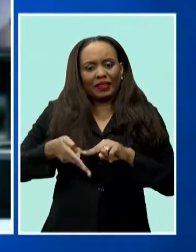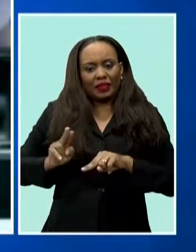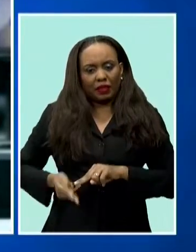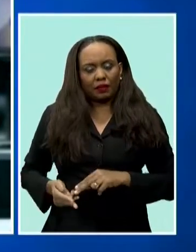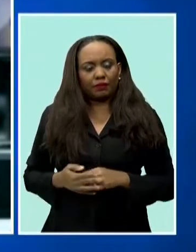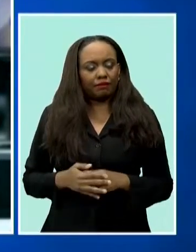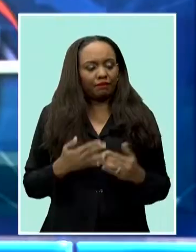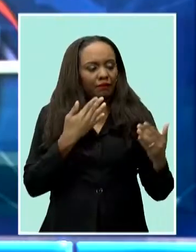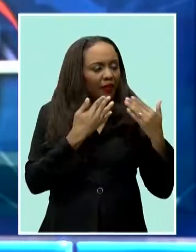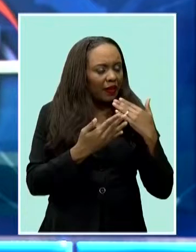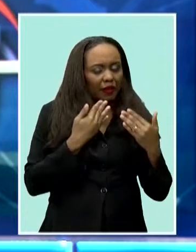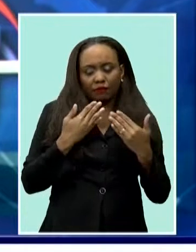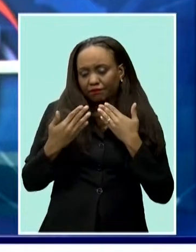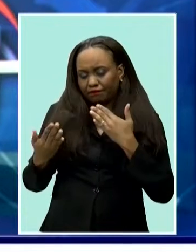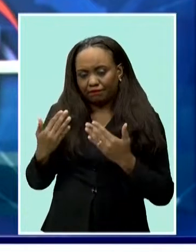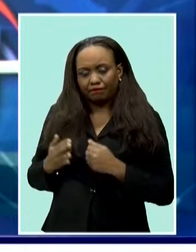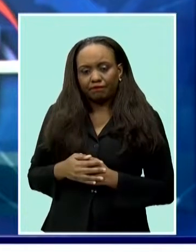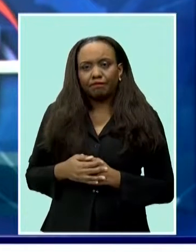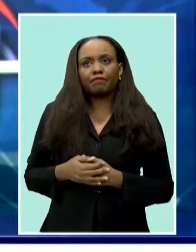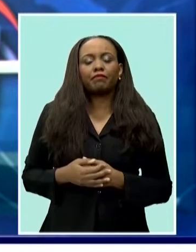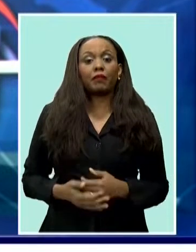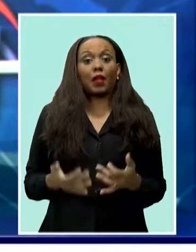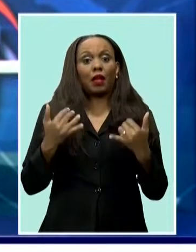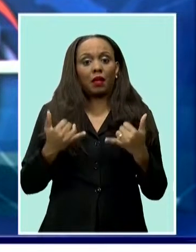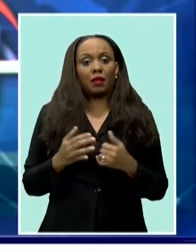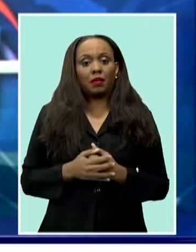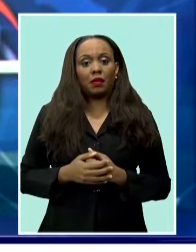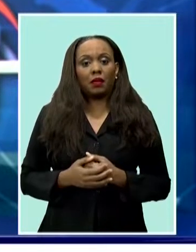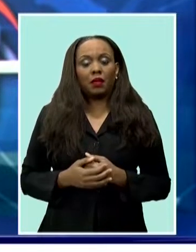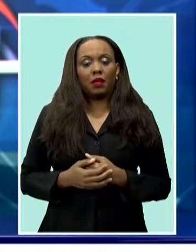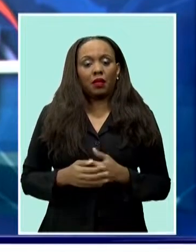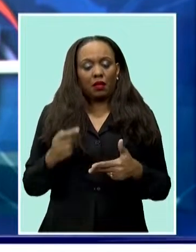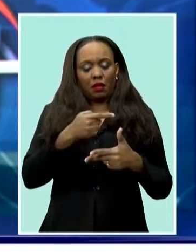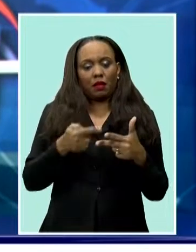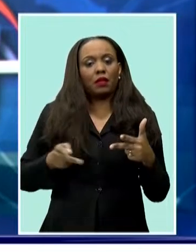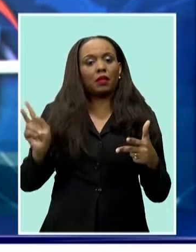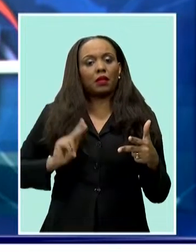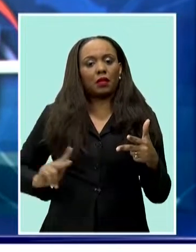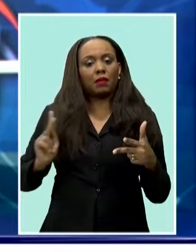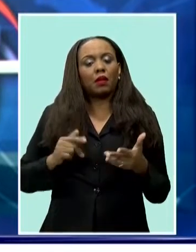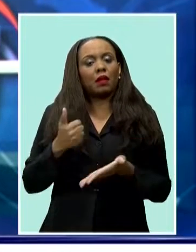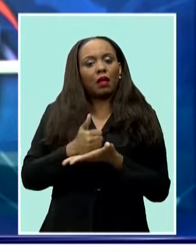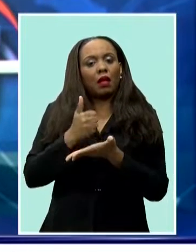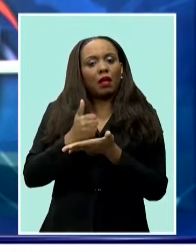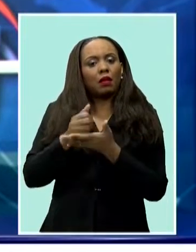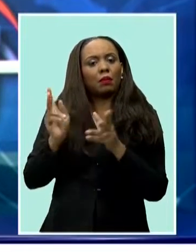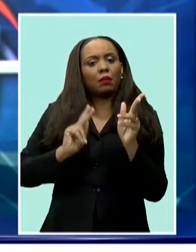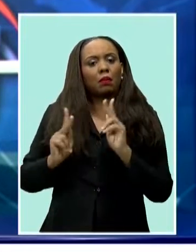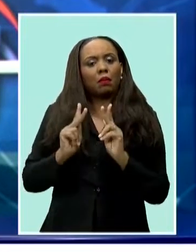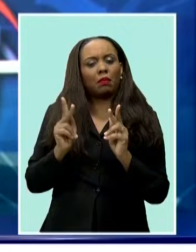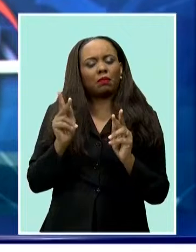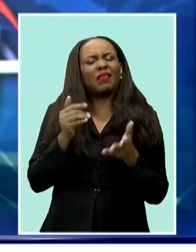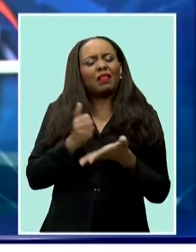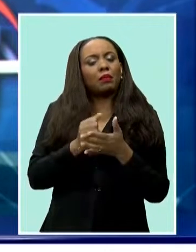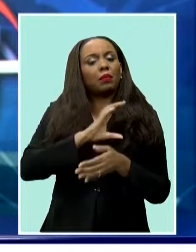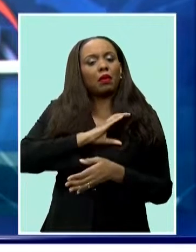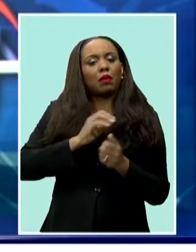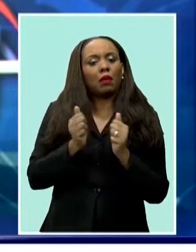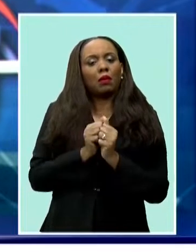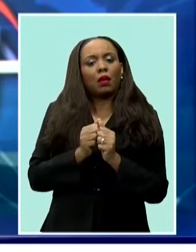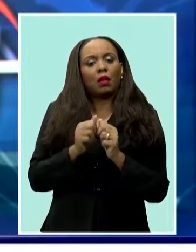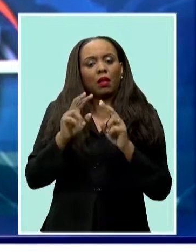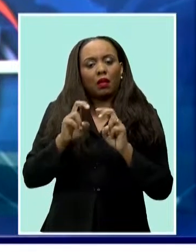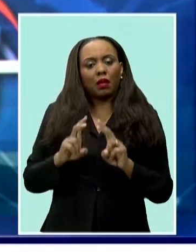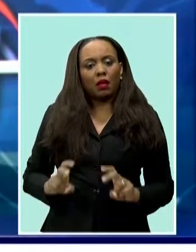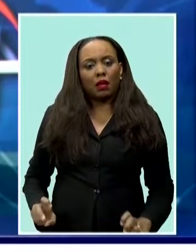Very comprehensive. Well, in other news now, 3 people are assisting police with investigations following an operation at Pegwell